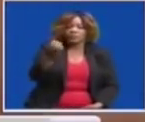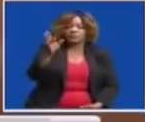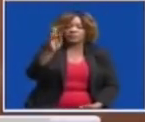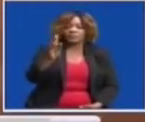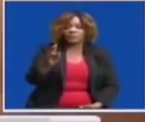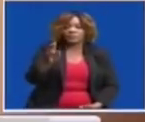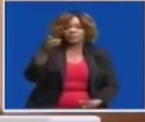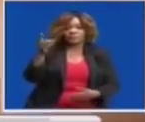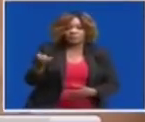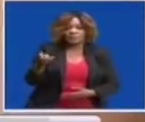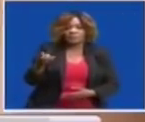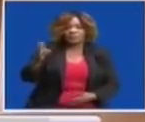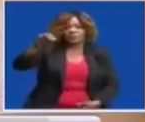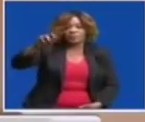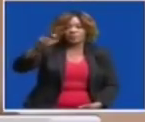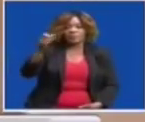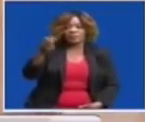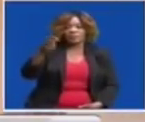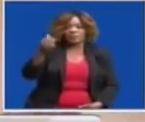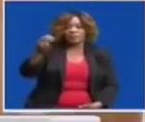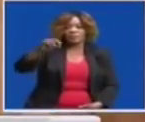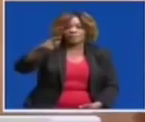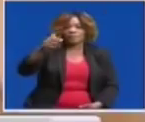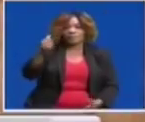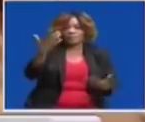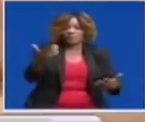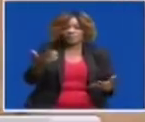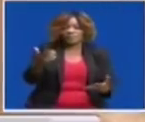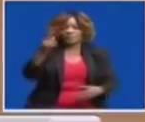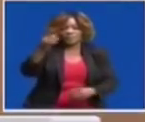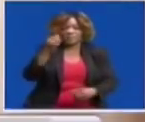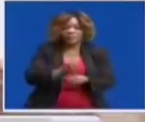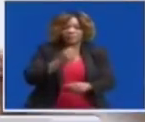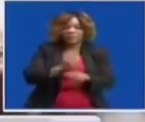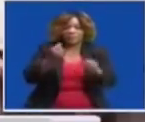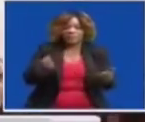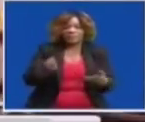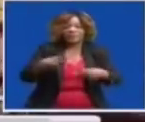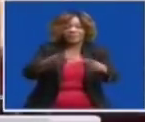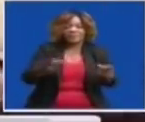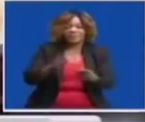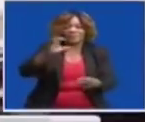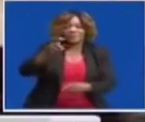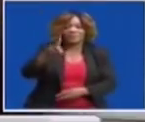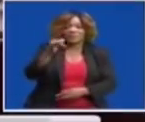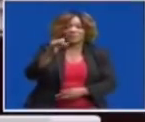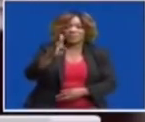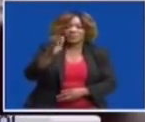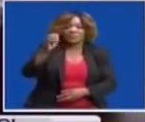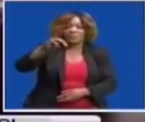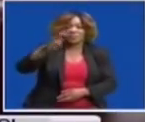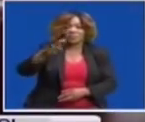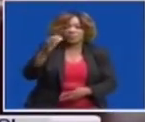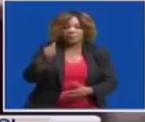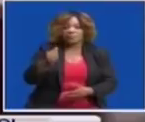Province Minister Sidney Mushanga is already here on duty at the Chibombo District Administration offices. But it